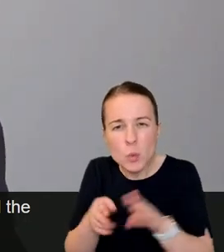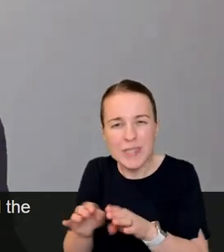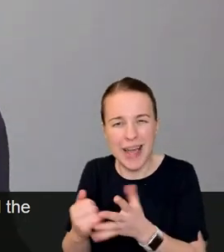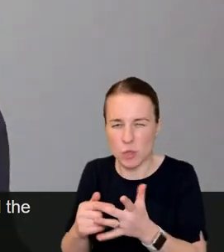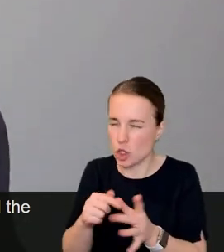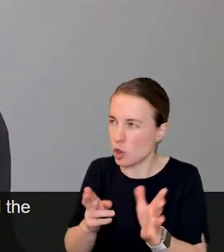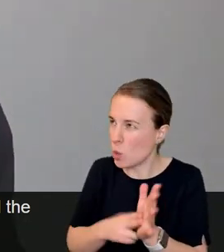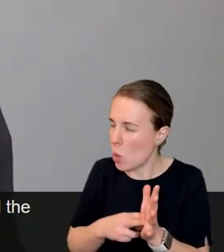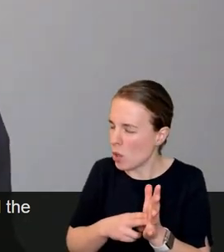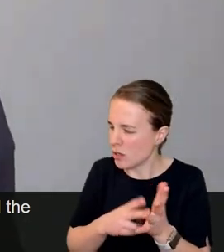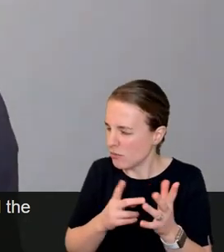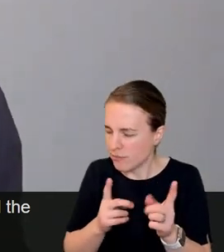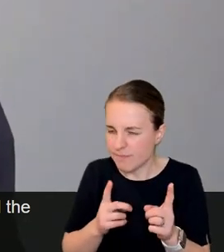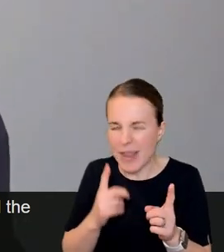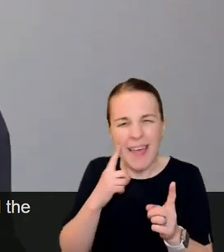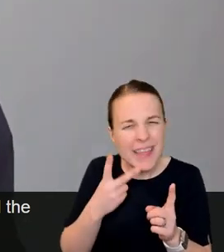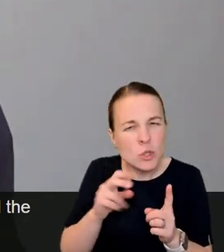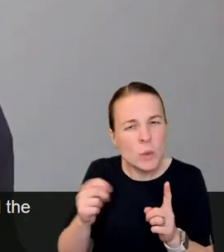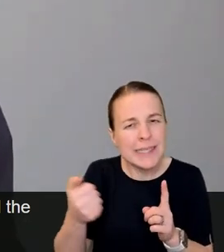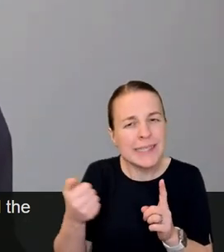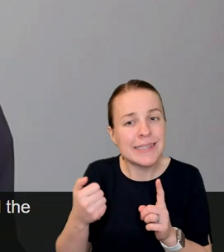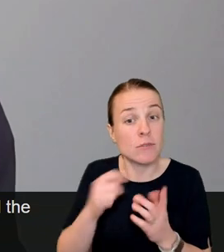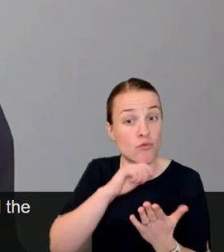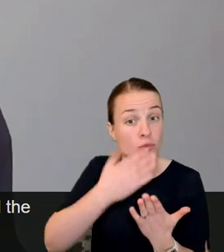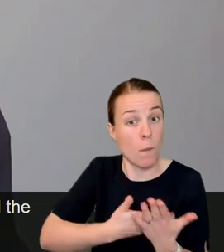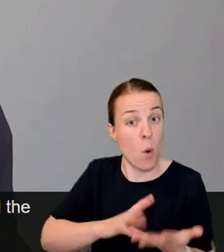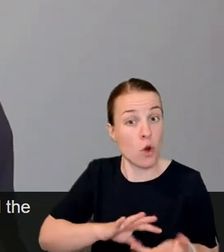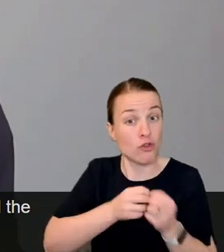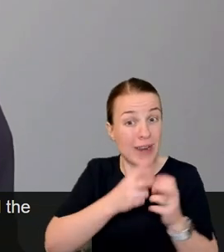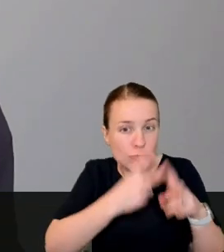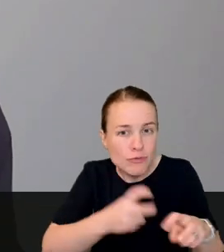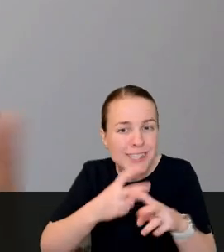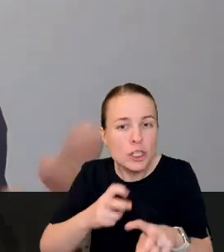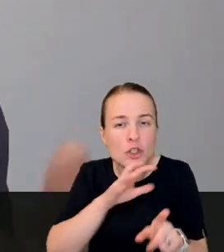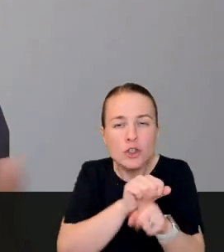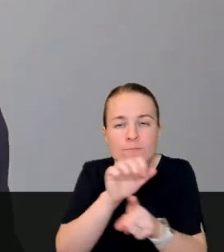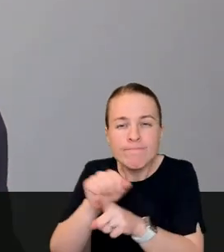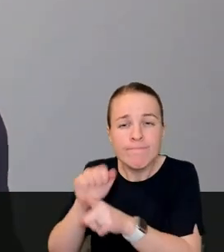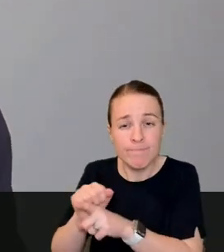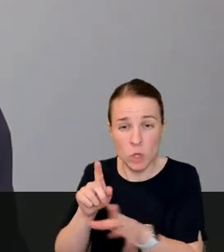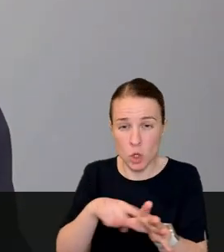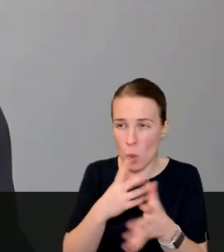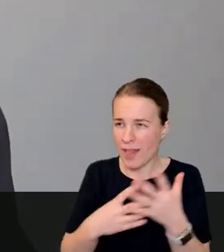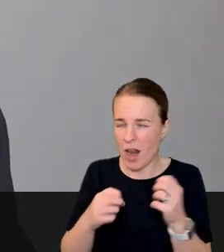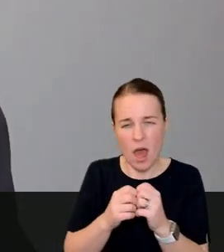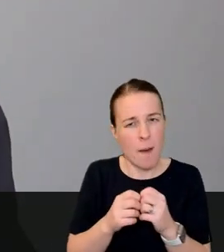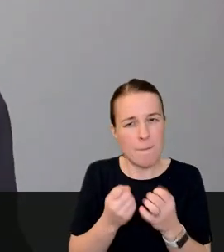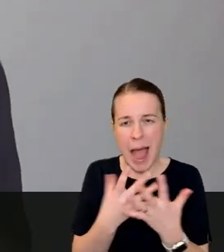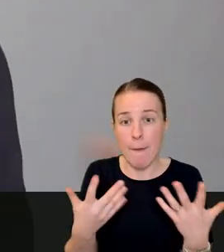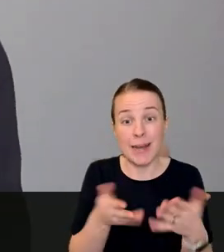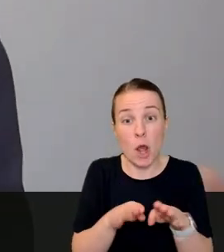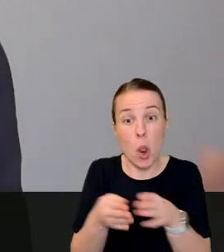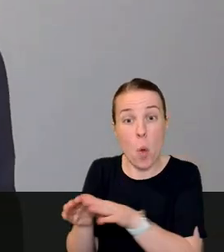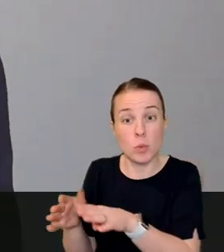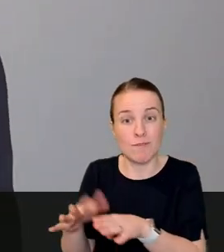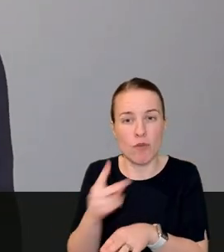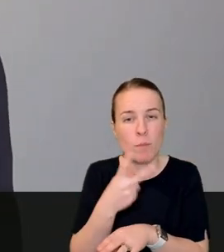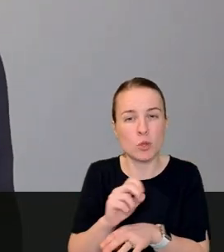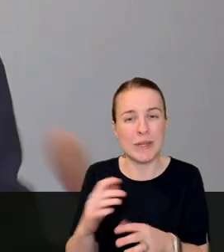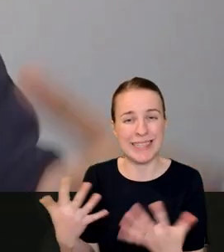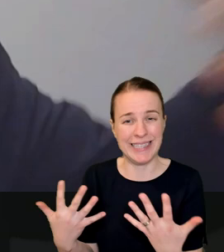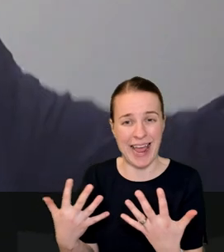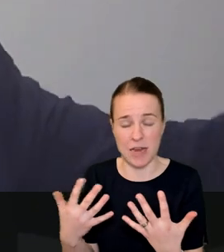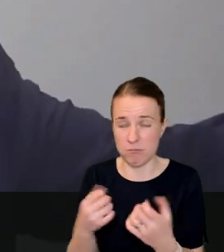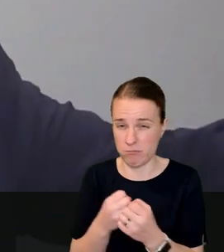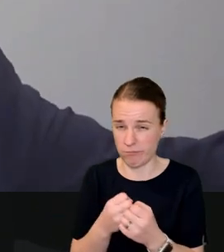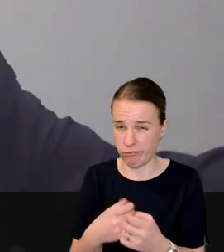wrong, and she quantified the number of youth clubs closed down since 2010. I can't remember the number. And we needed to do something to